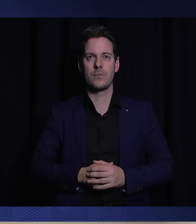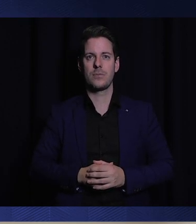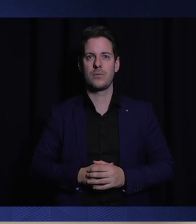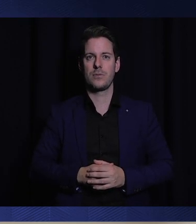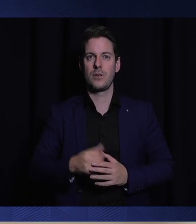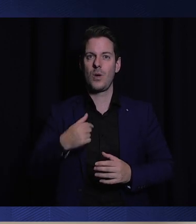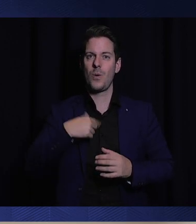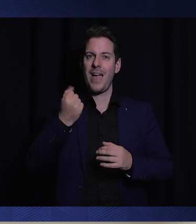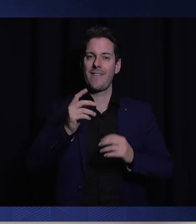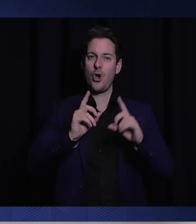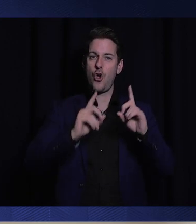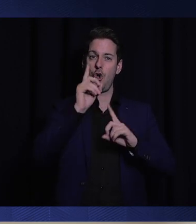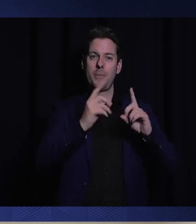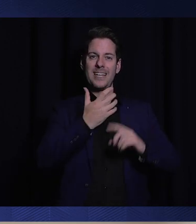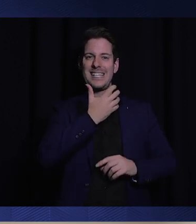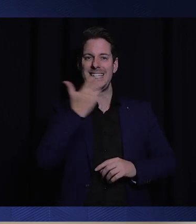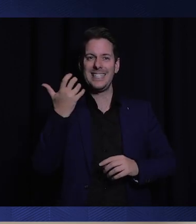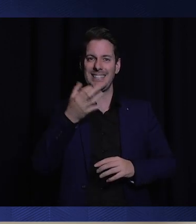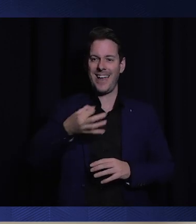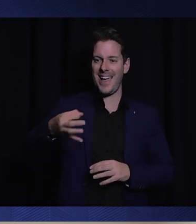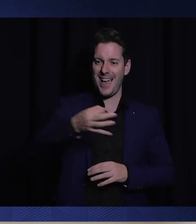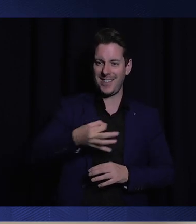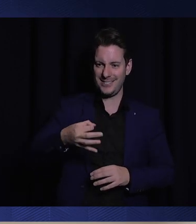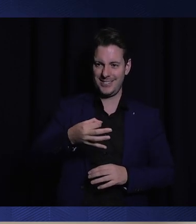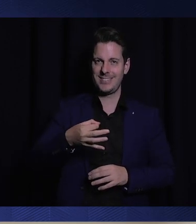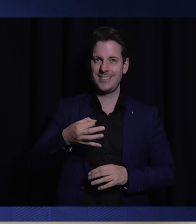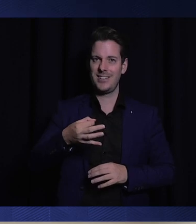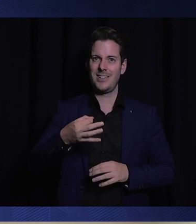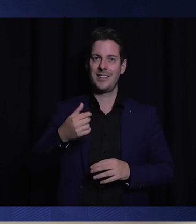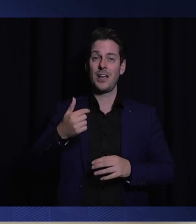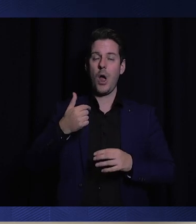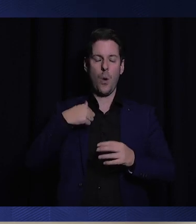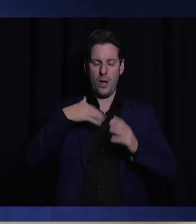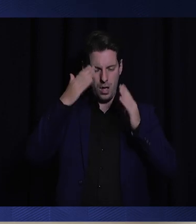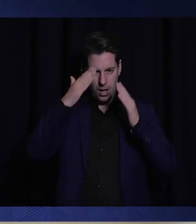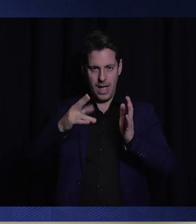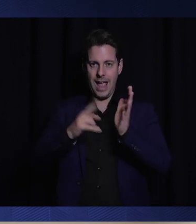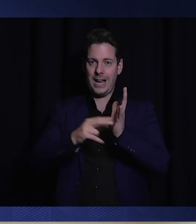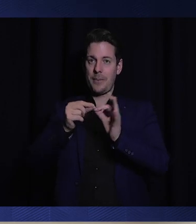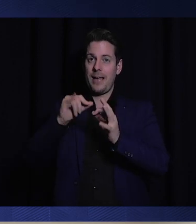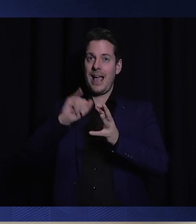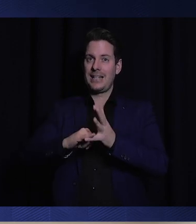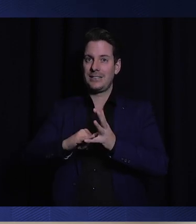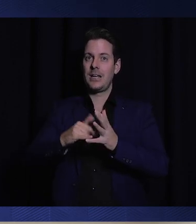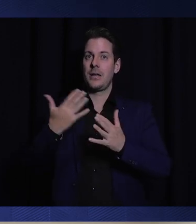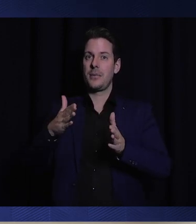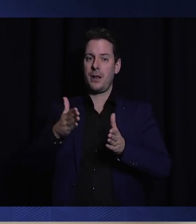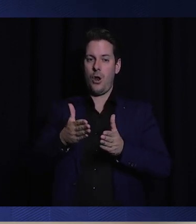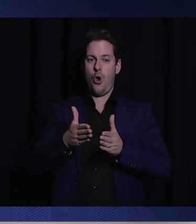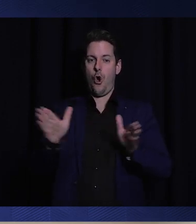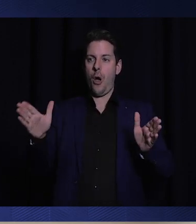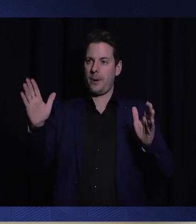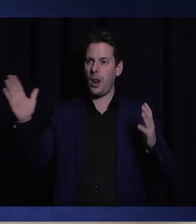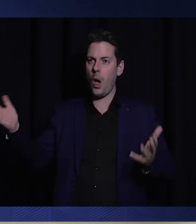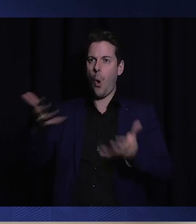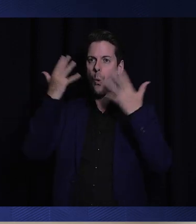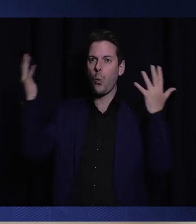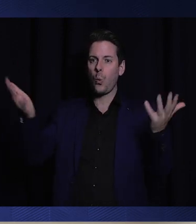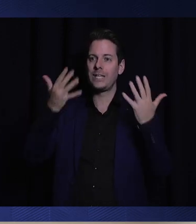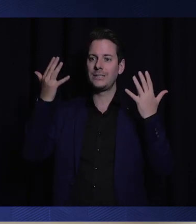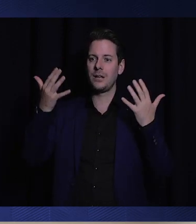whom. If it's the government organizations, that's not going to be that hard because you can make the approaches to